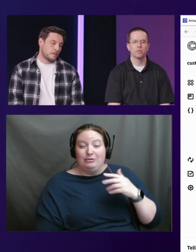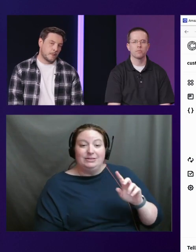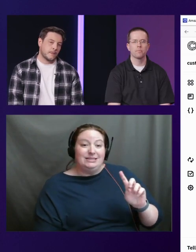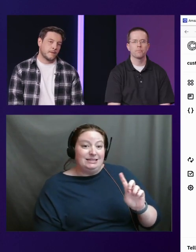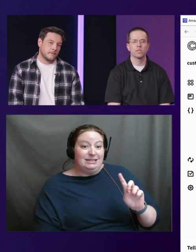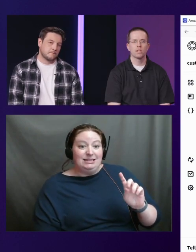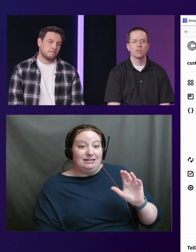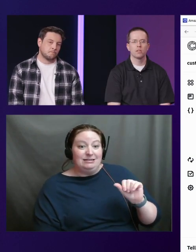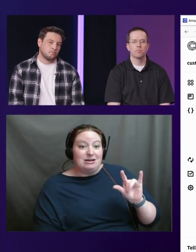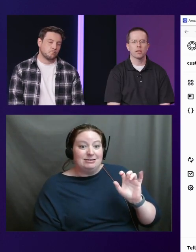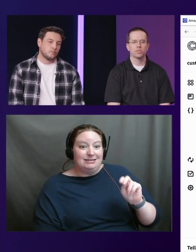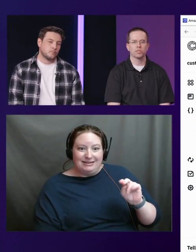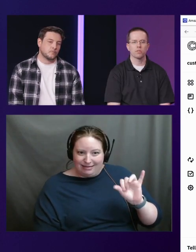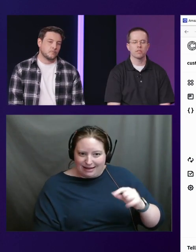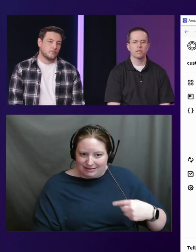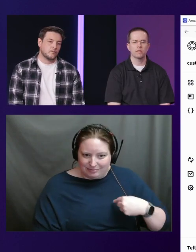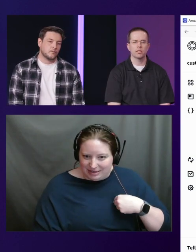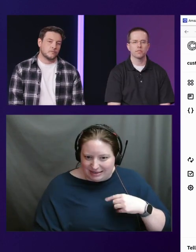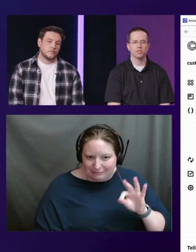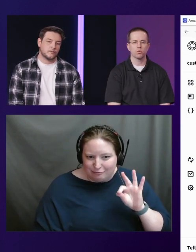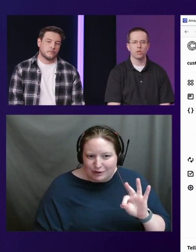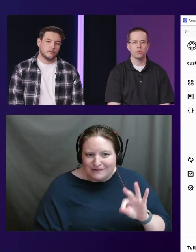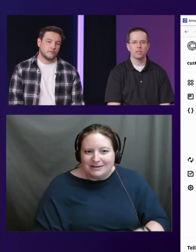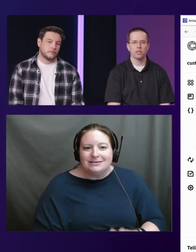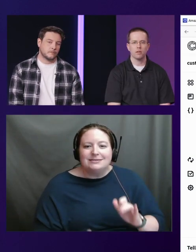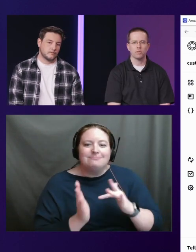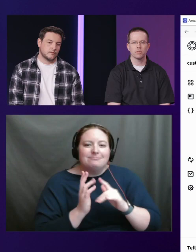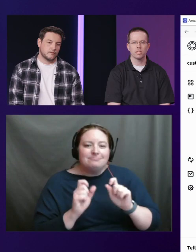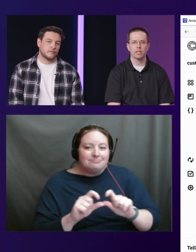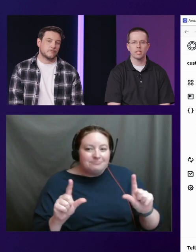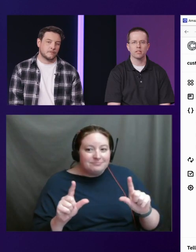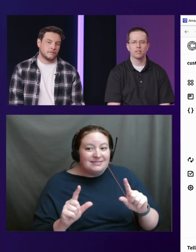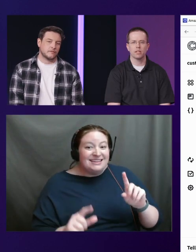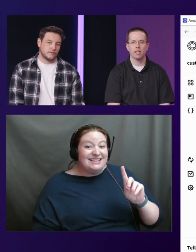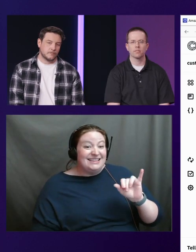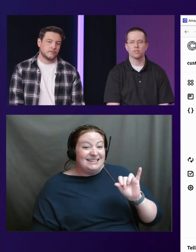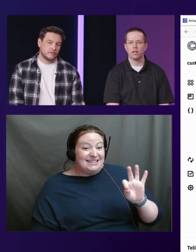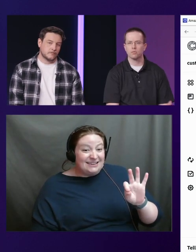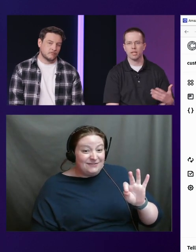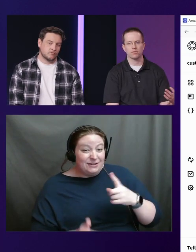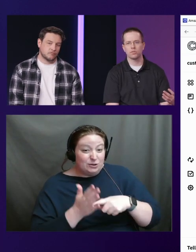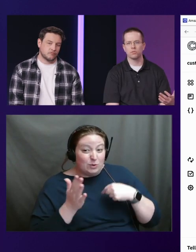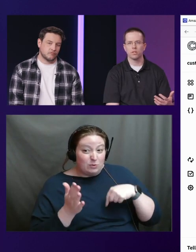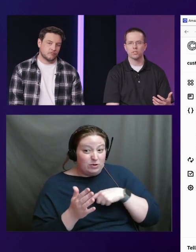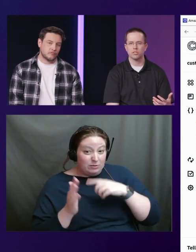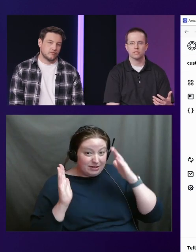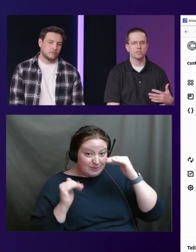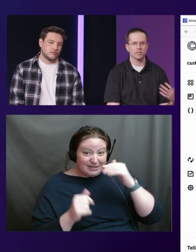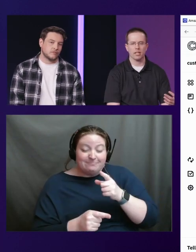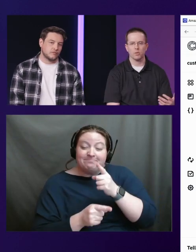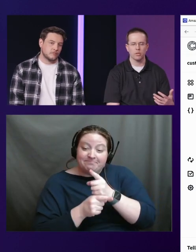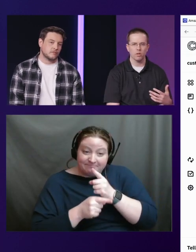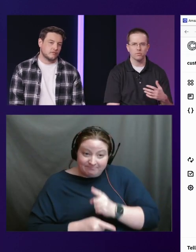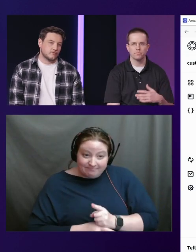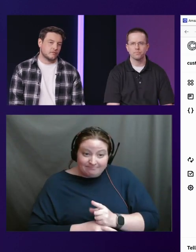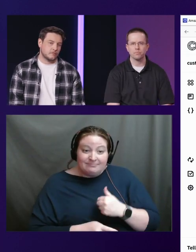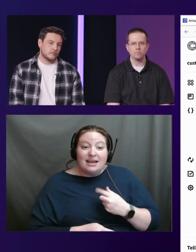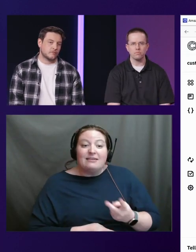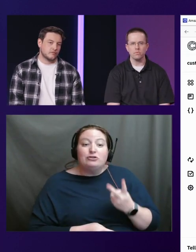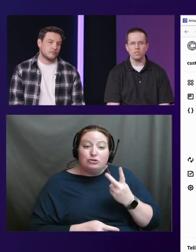up. Make sure that the diffs are what we thought we were going to get, and that's correct. We got 2 new functions. That's exactly what we